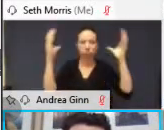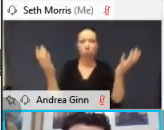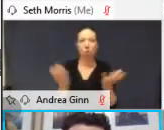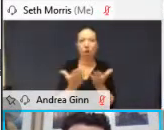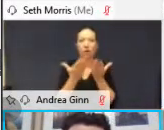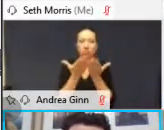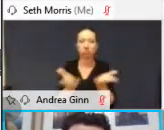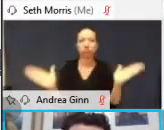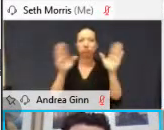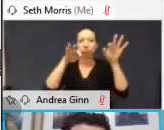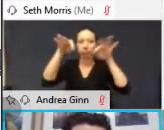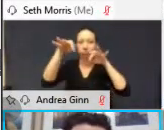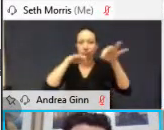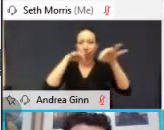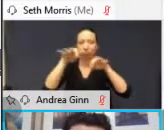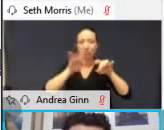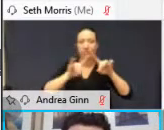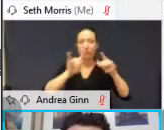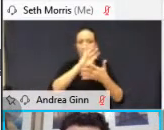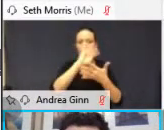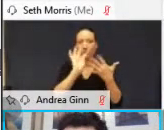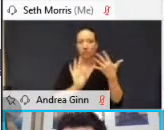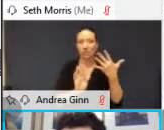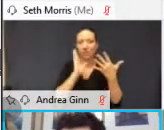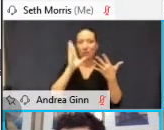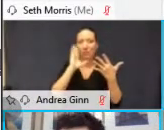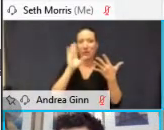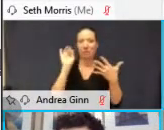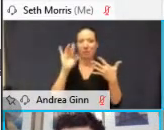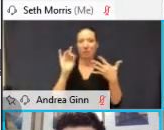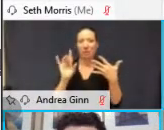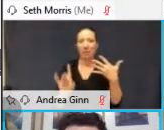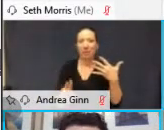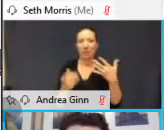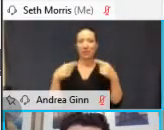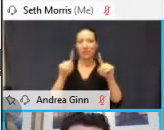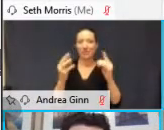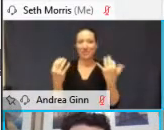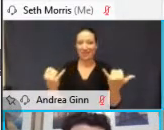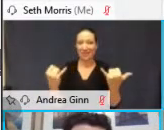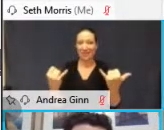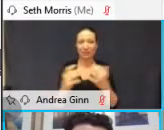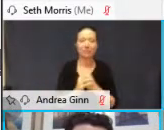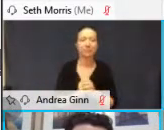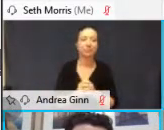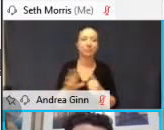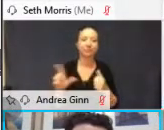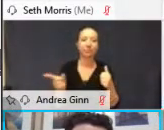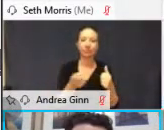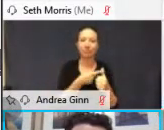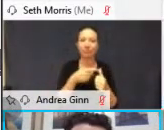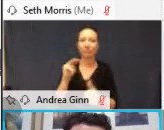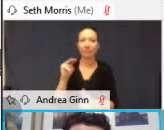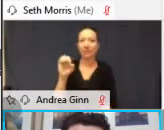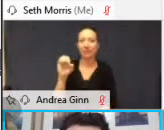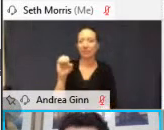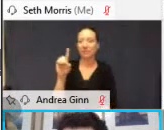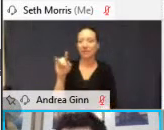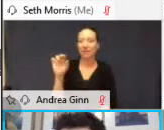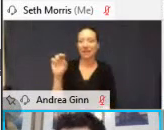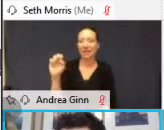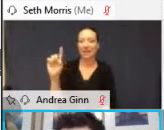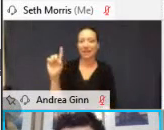the options that we'll sort of be referencing today. First and foremost, there's is the Medicaid and